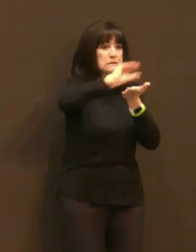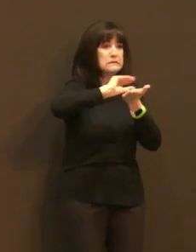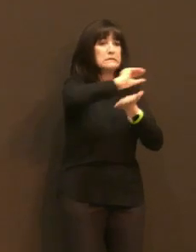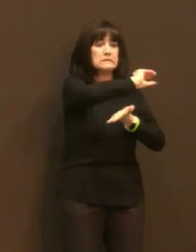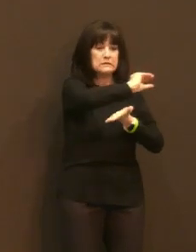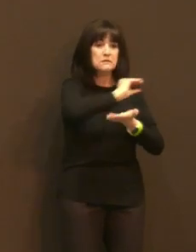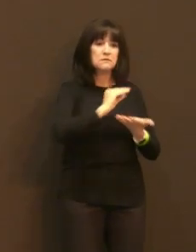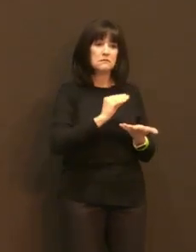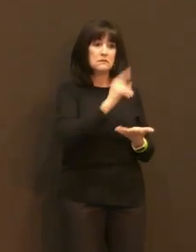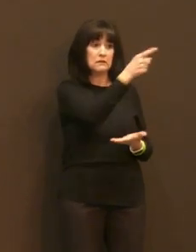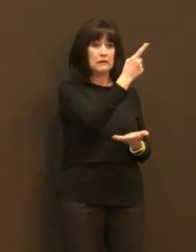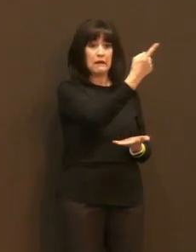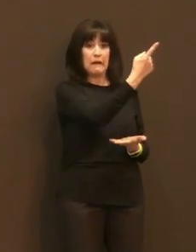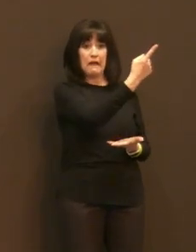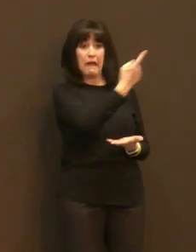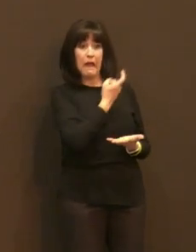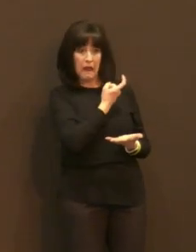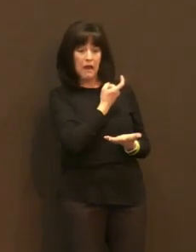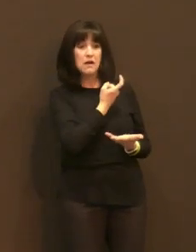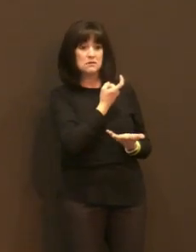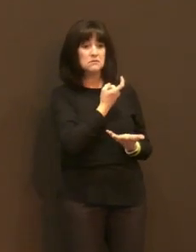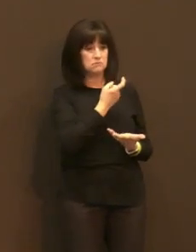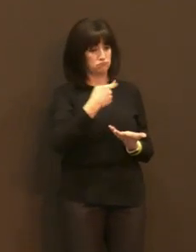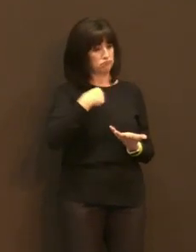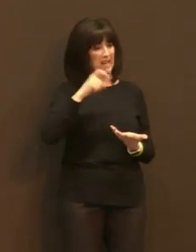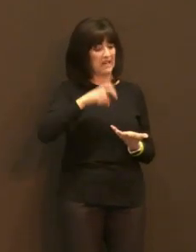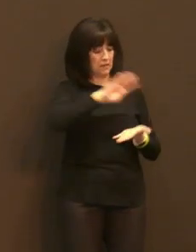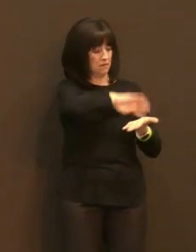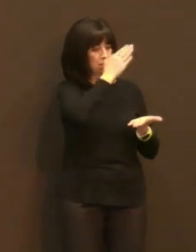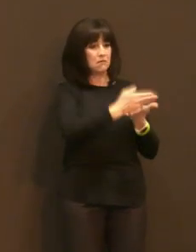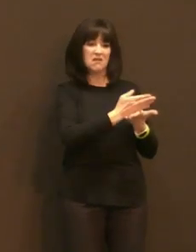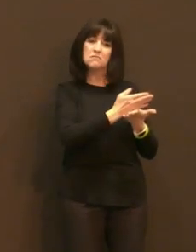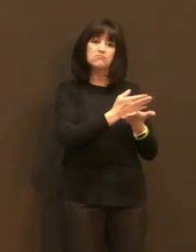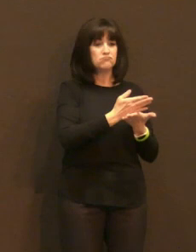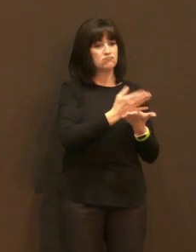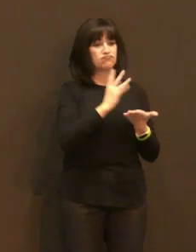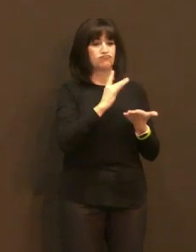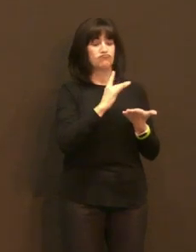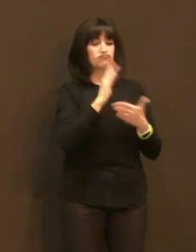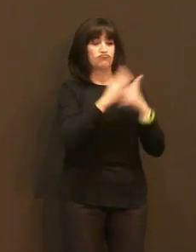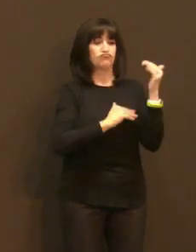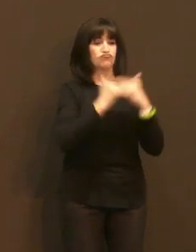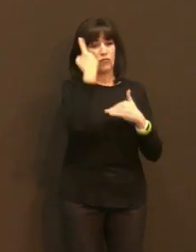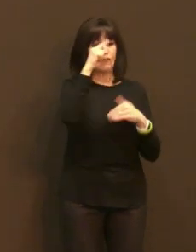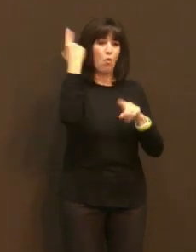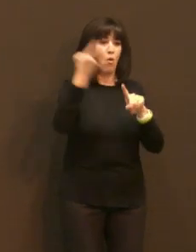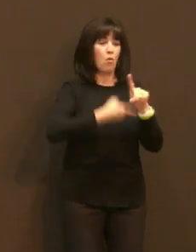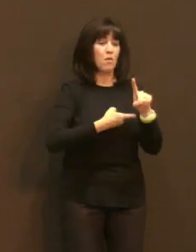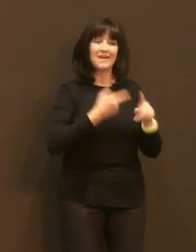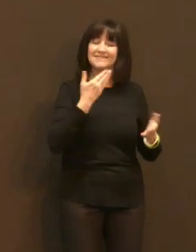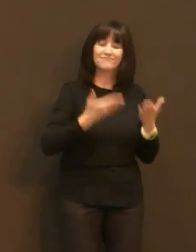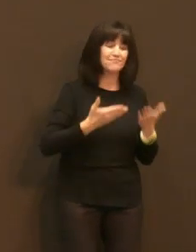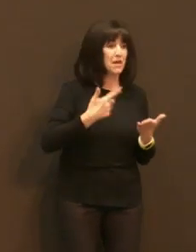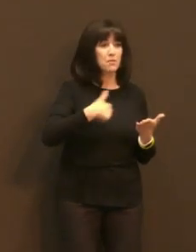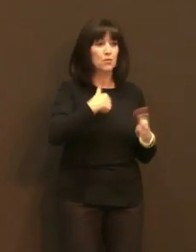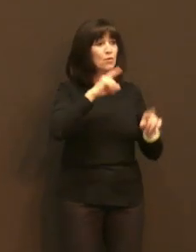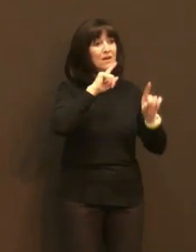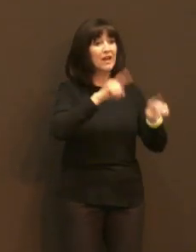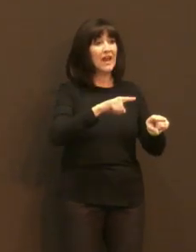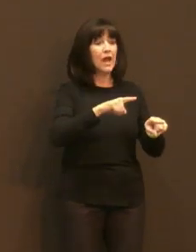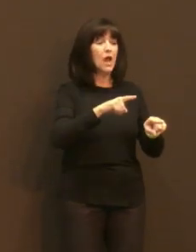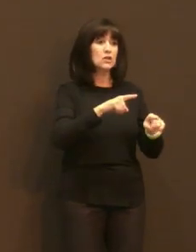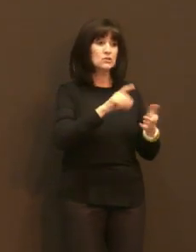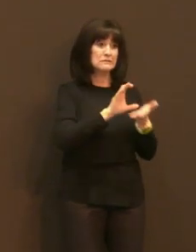enough for a month, we're going to give you enough for a week, and then we'll supply it next week, so we have a little bit more to go around and are able to respond to